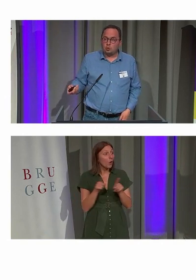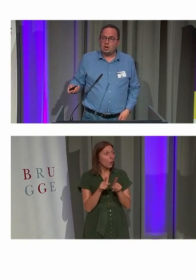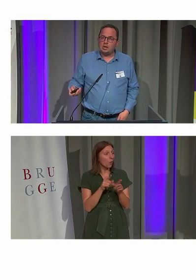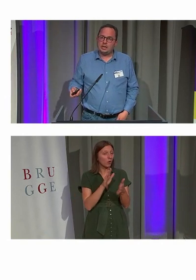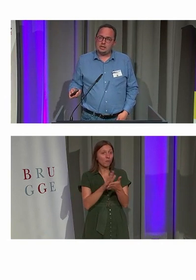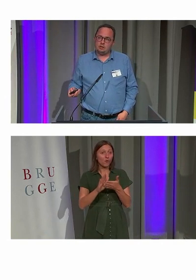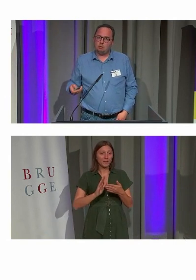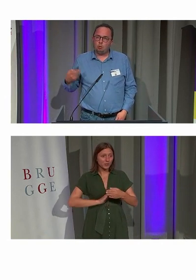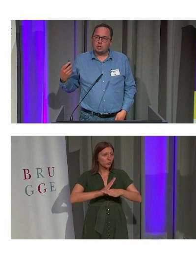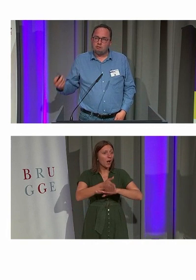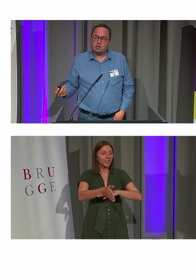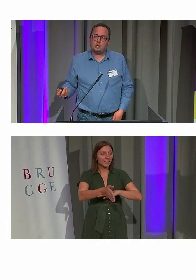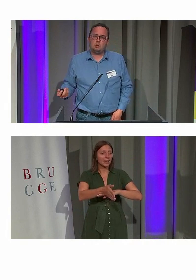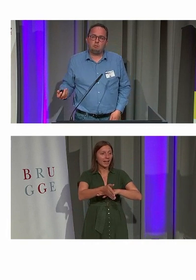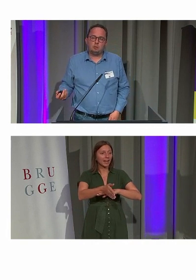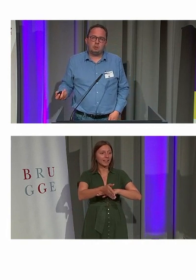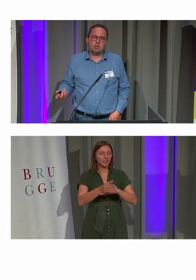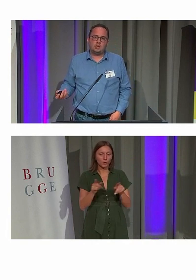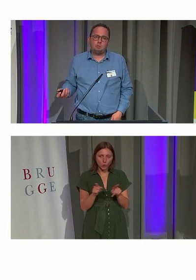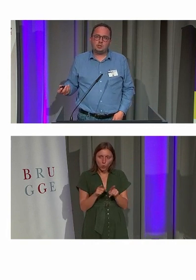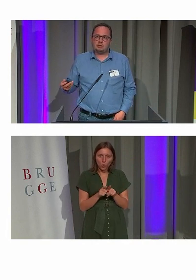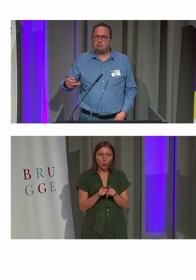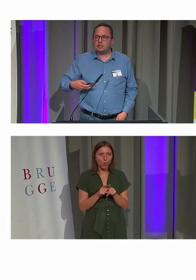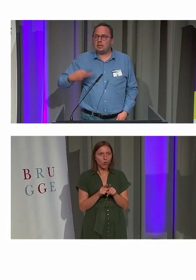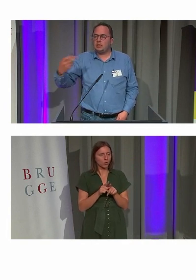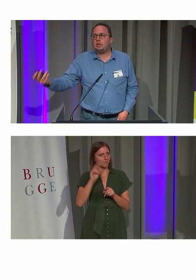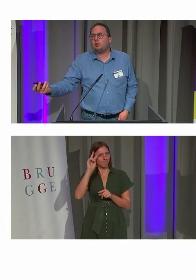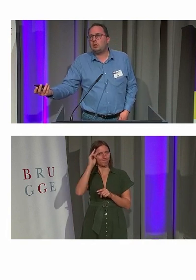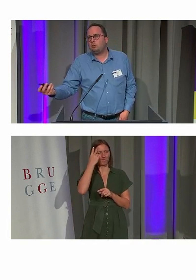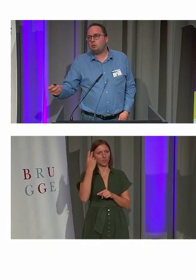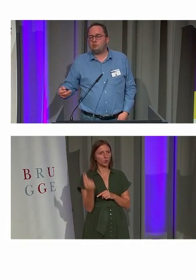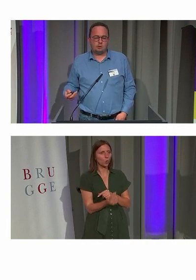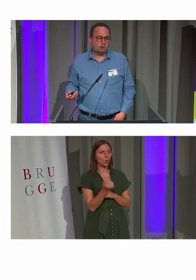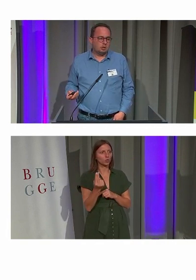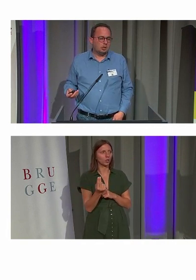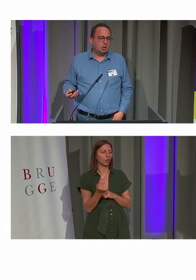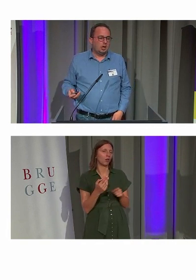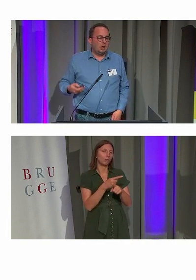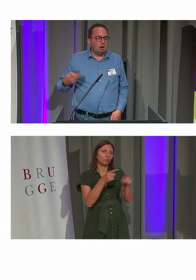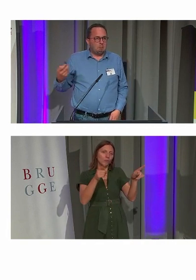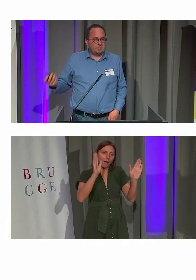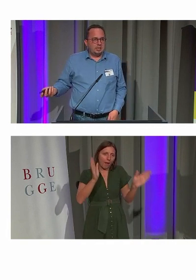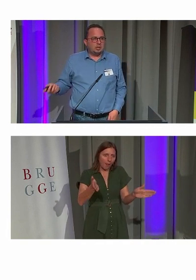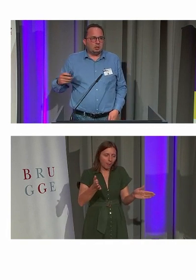location. The same actually,